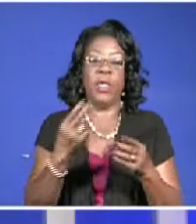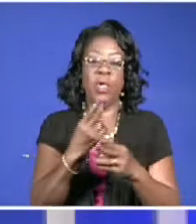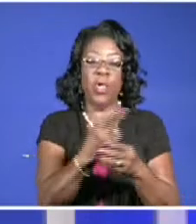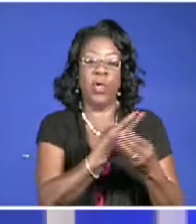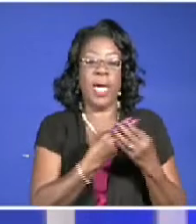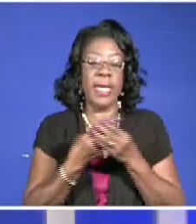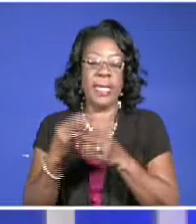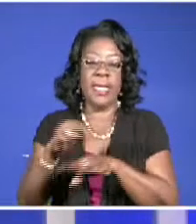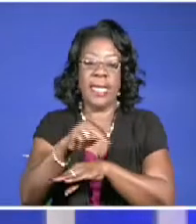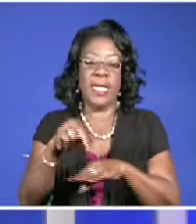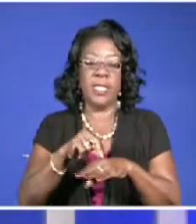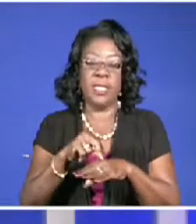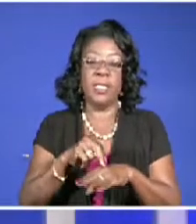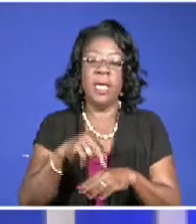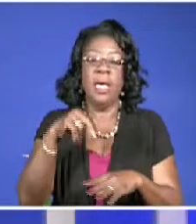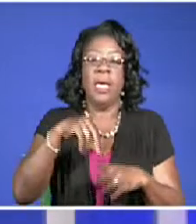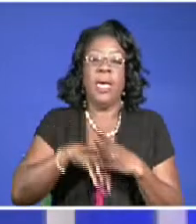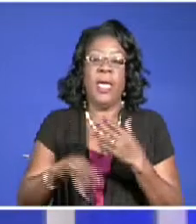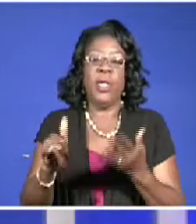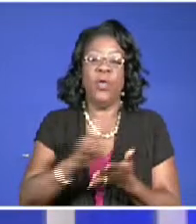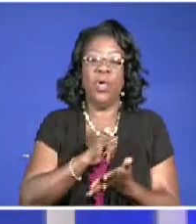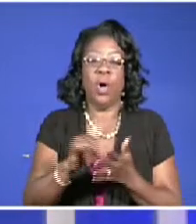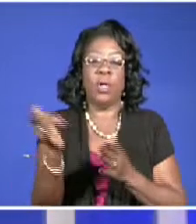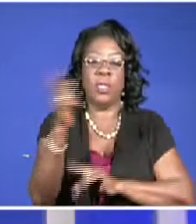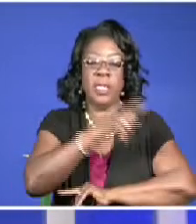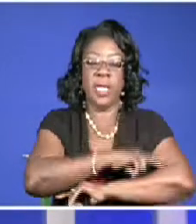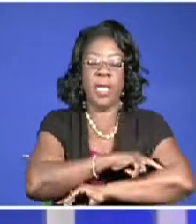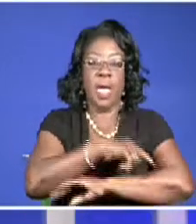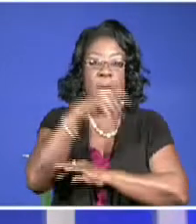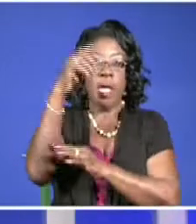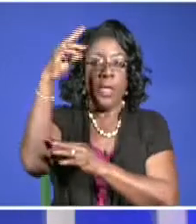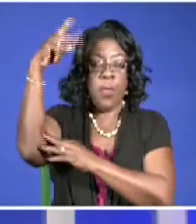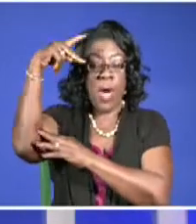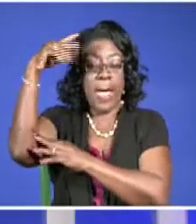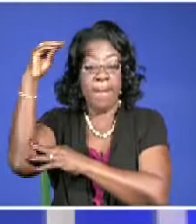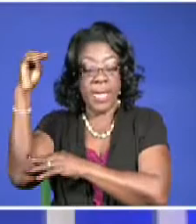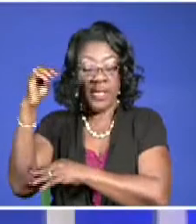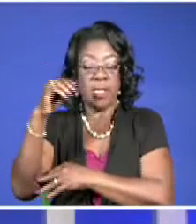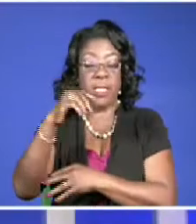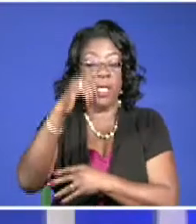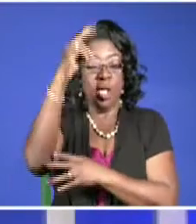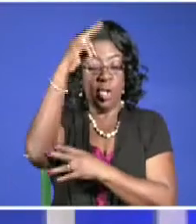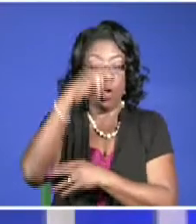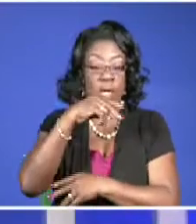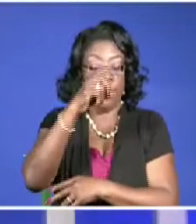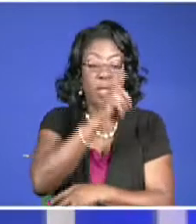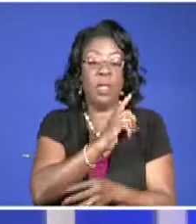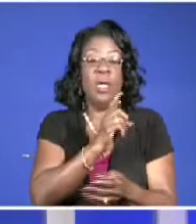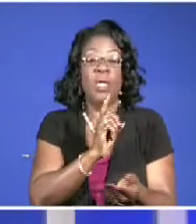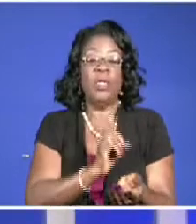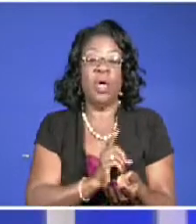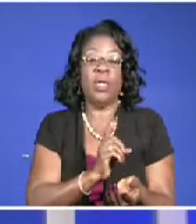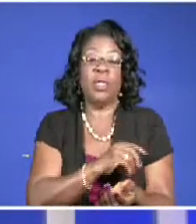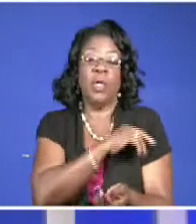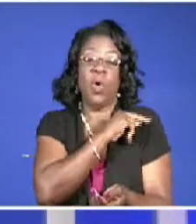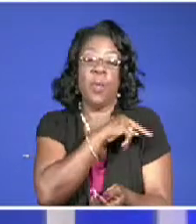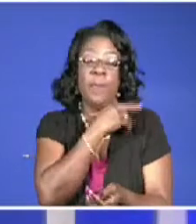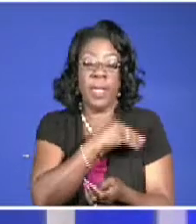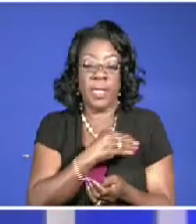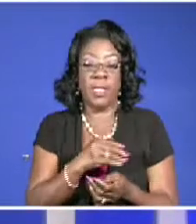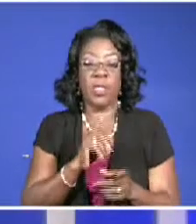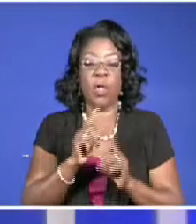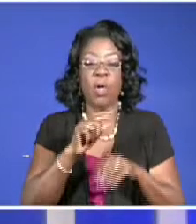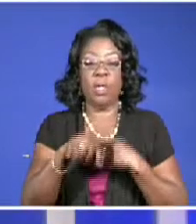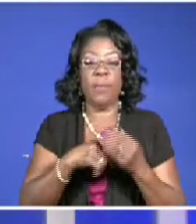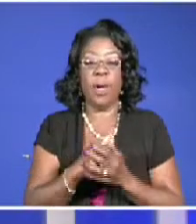today. Prime Minister Dr. the Honorable Hubert Minnis pointed out that the Bahamas has been made even more resilient after being repeatedly hit